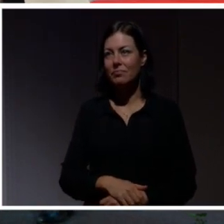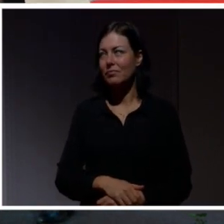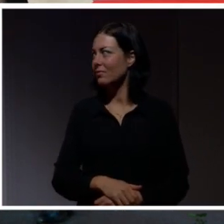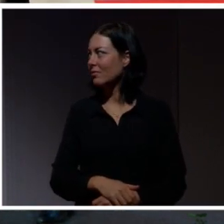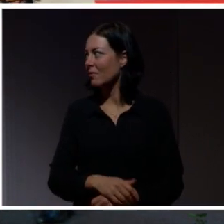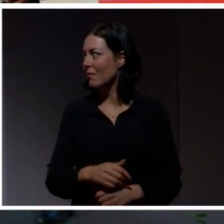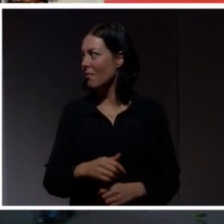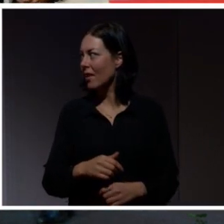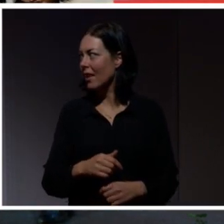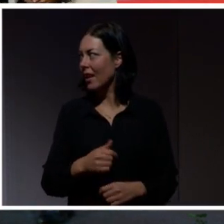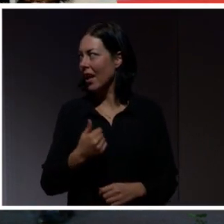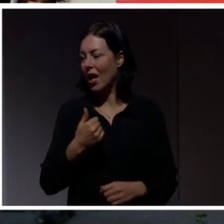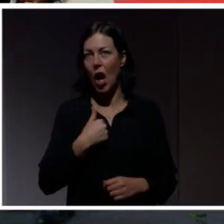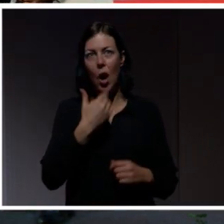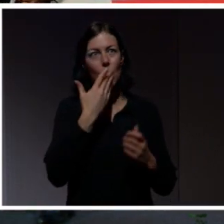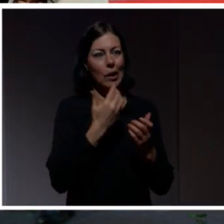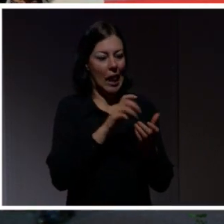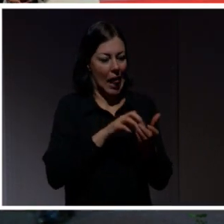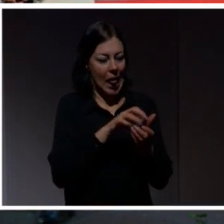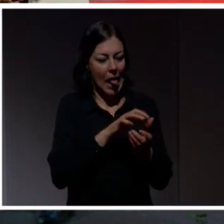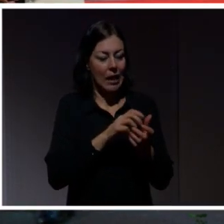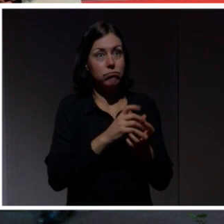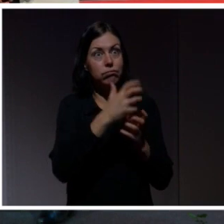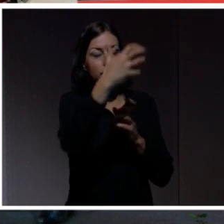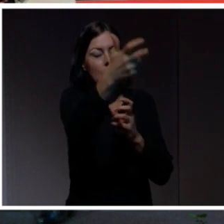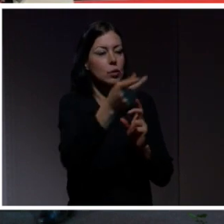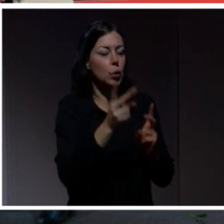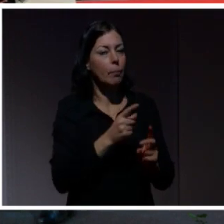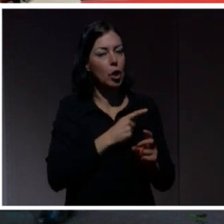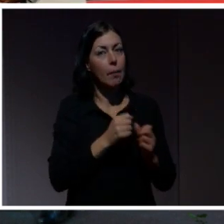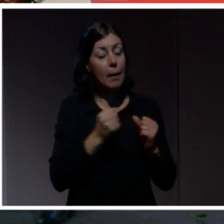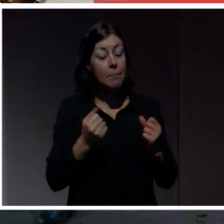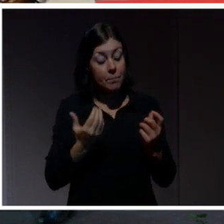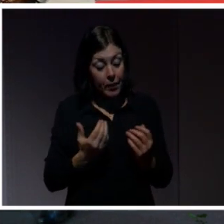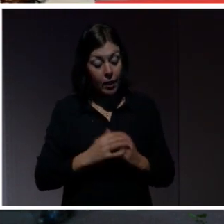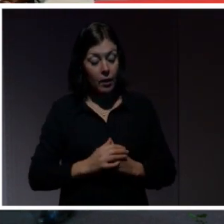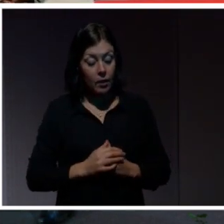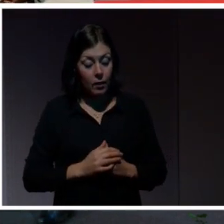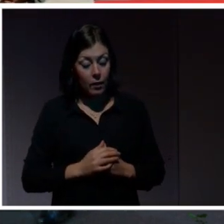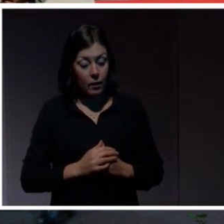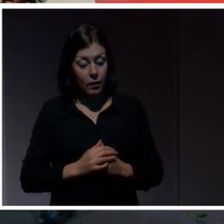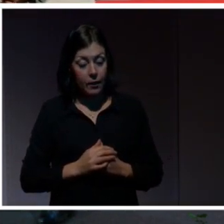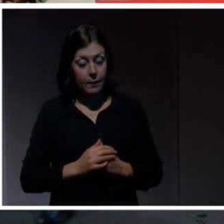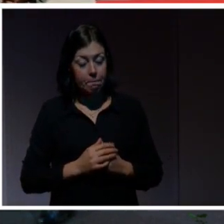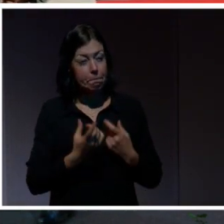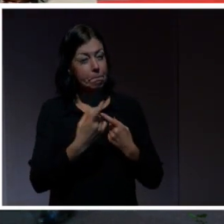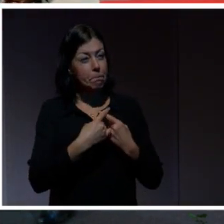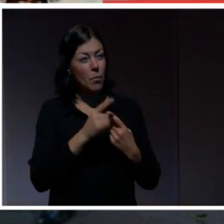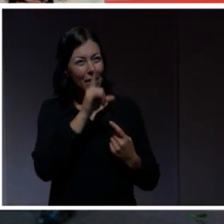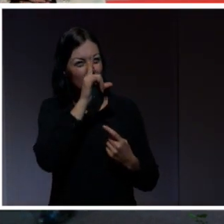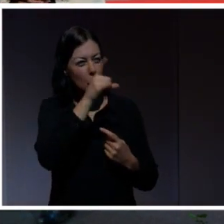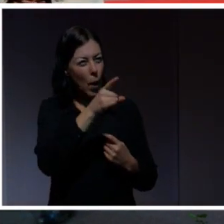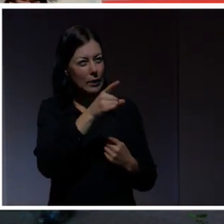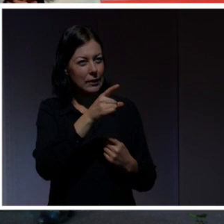count that far, so there we are. That's clearly the result. Now, I have a few questions about the specific questions as well. So when it comes to understanding, here is